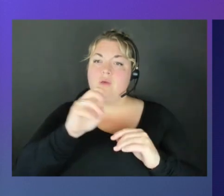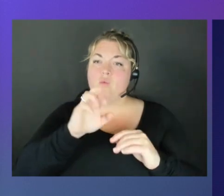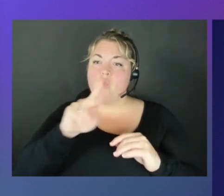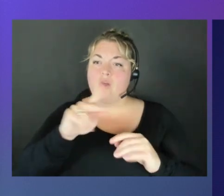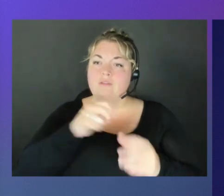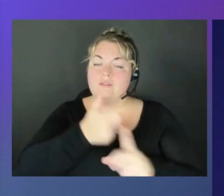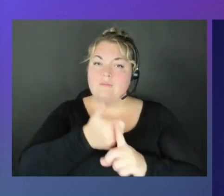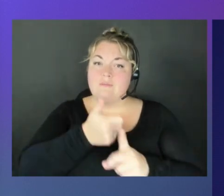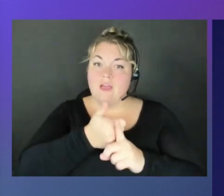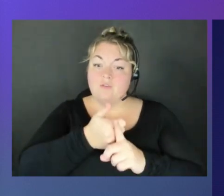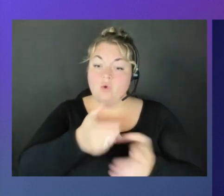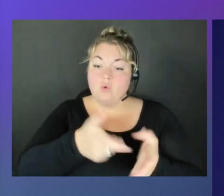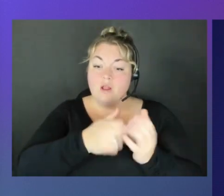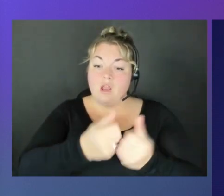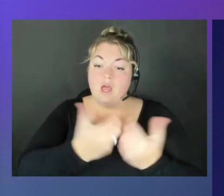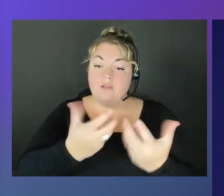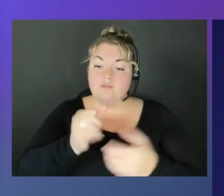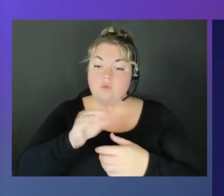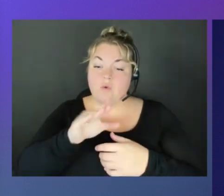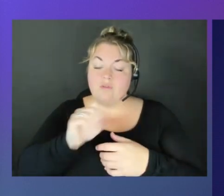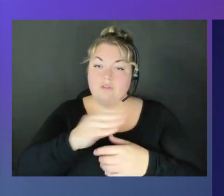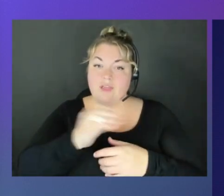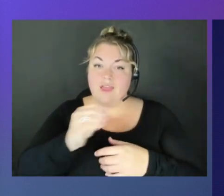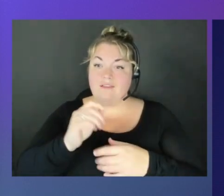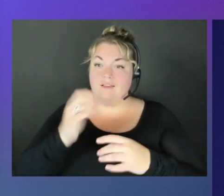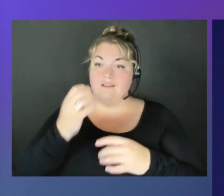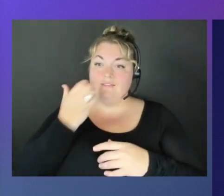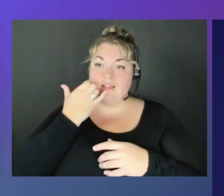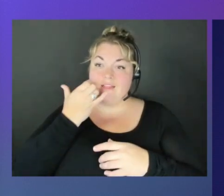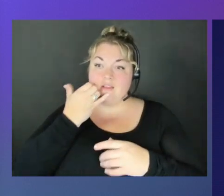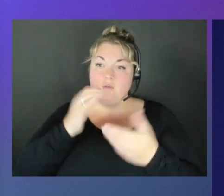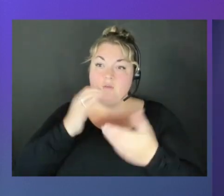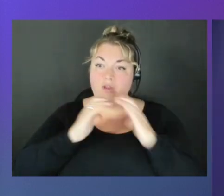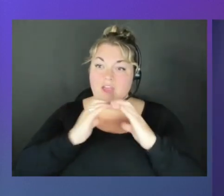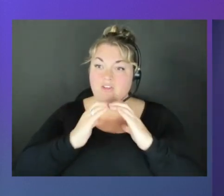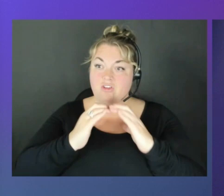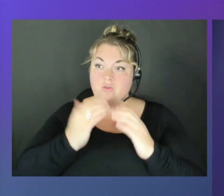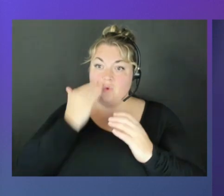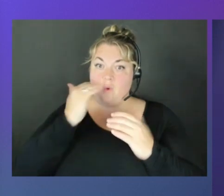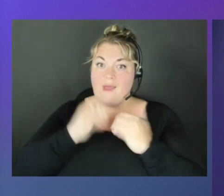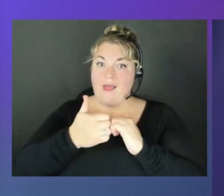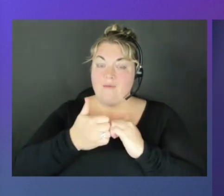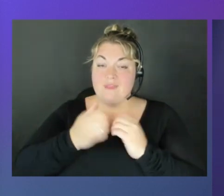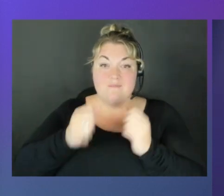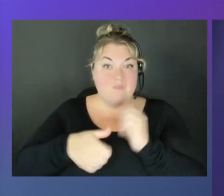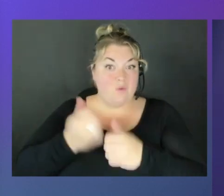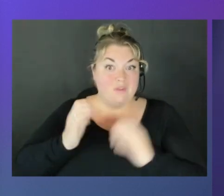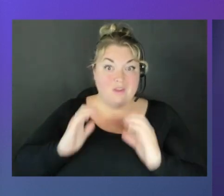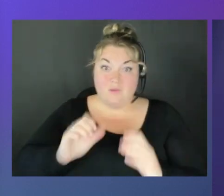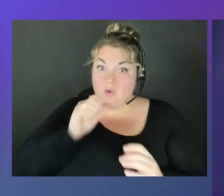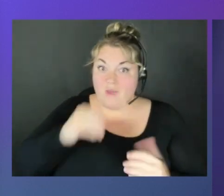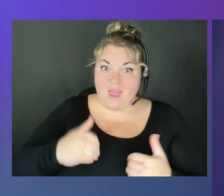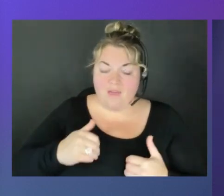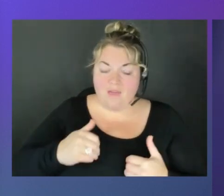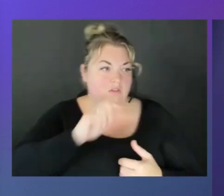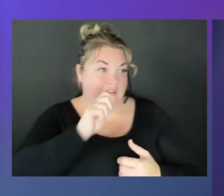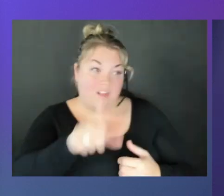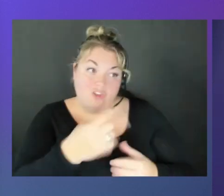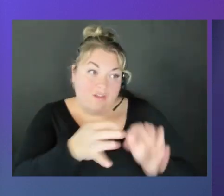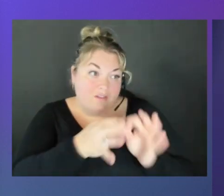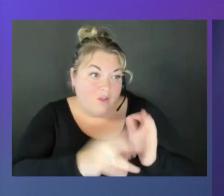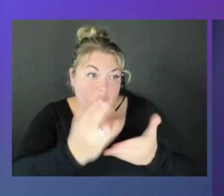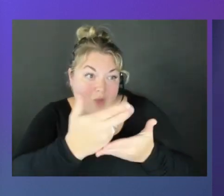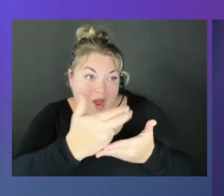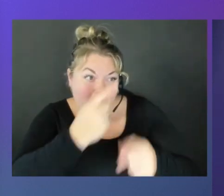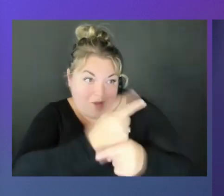resources and telecommunications know-how, which many of our customers don't have. It's not just a router, a It's 5G router. There's a lot of different